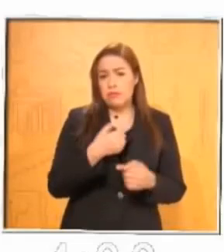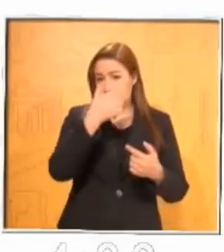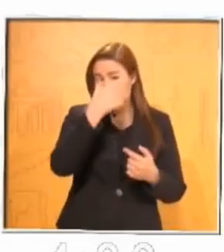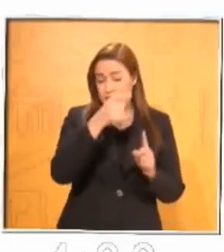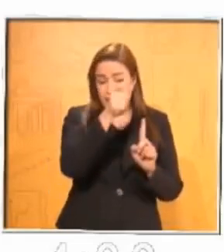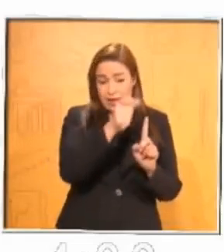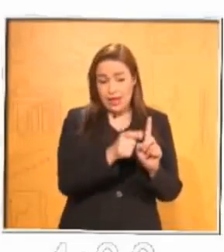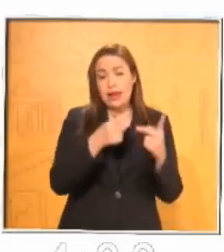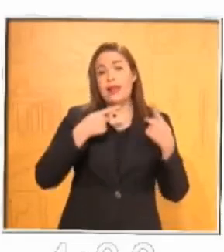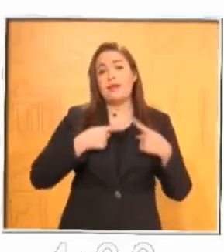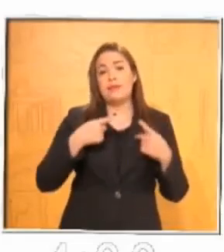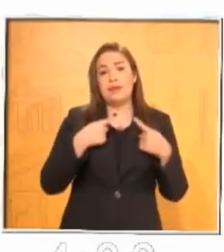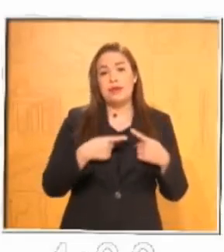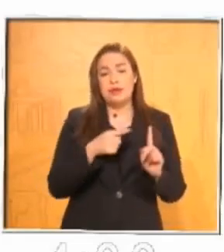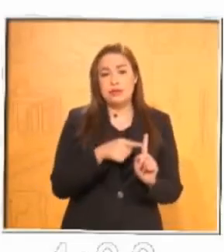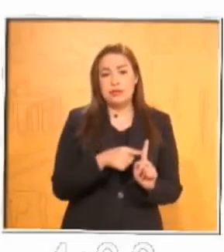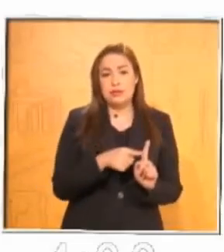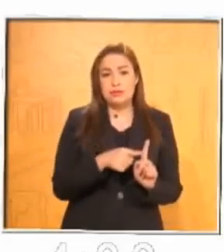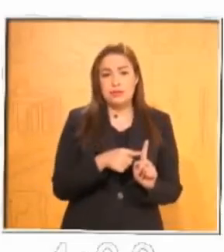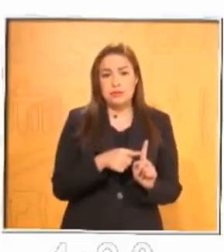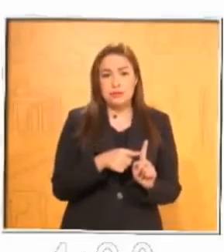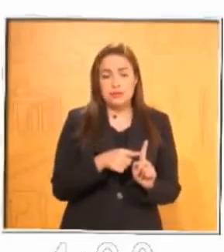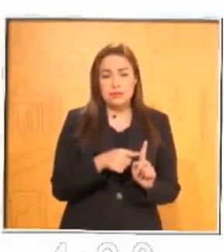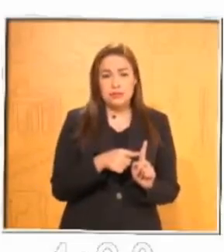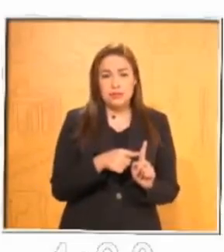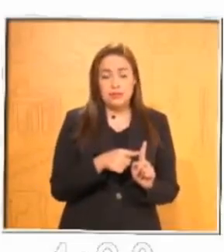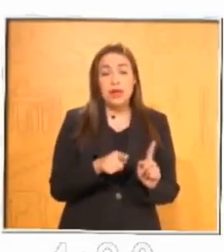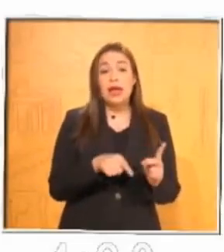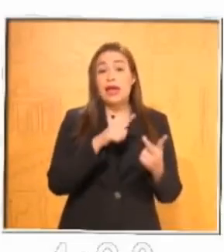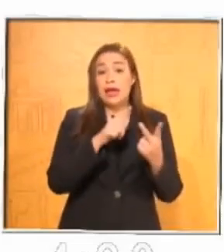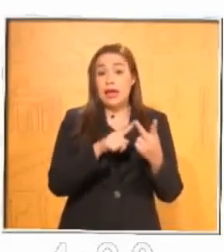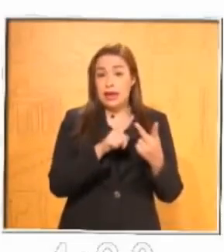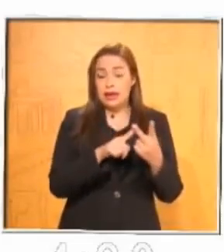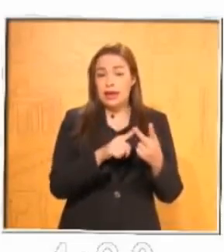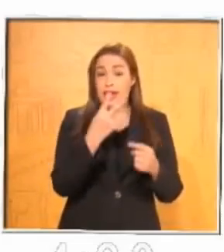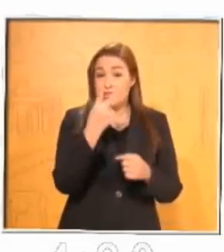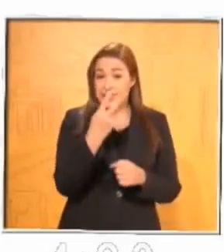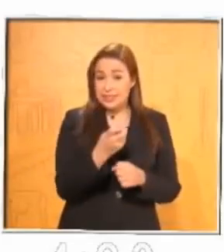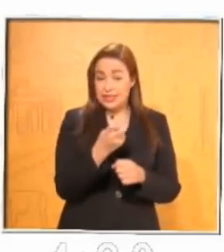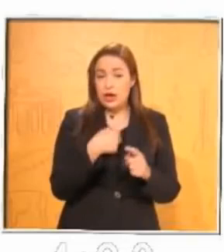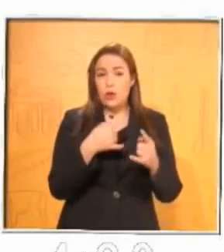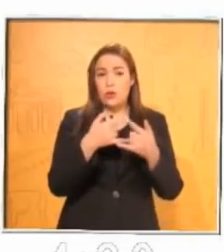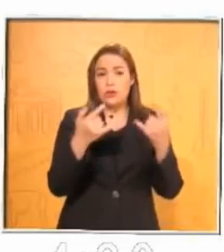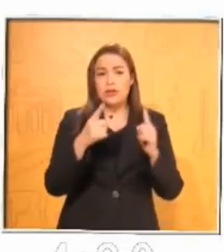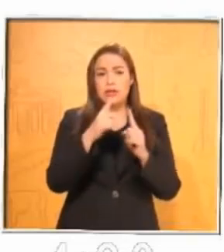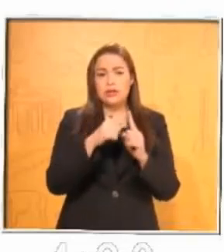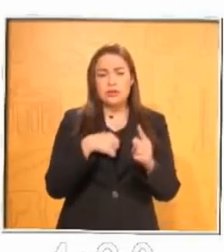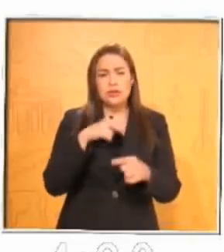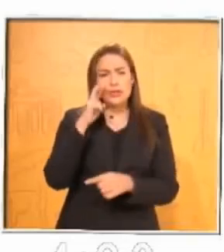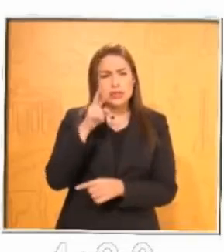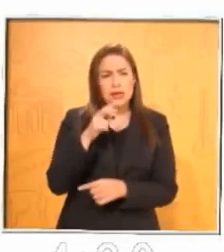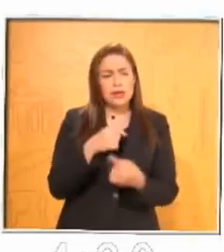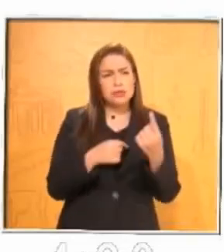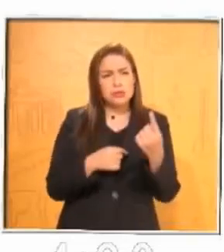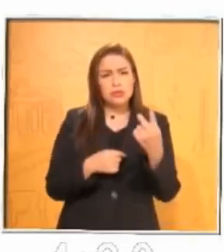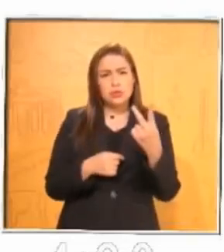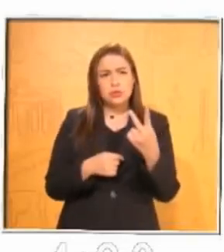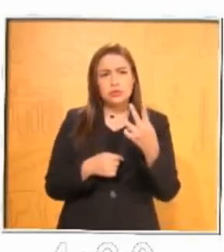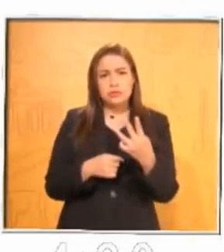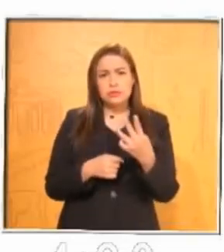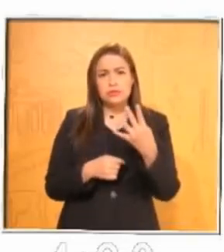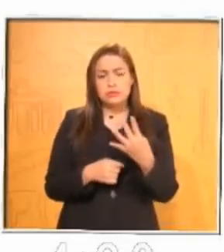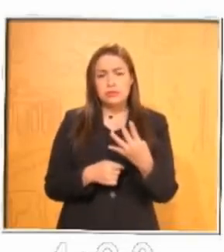is very known in all the world. In the second comic, we have 1, 2,